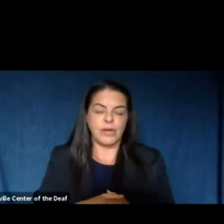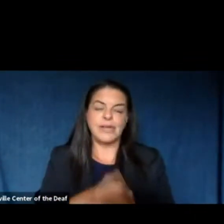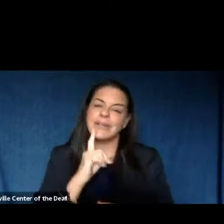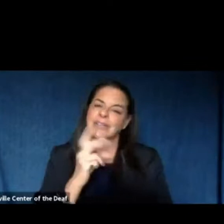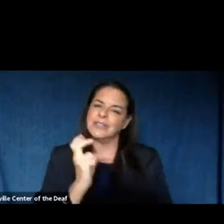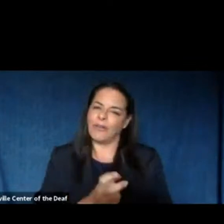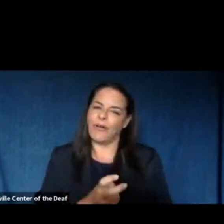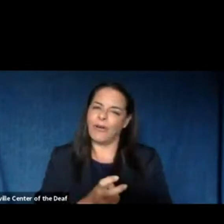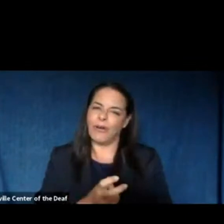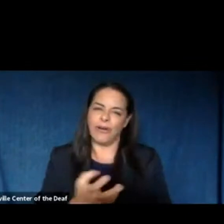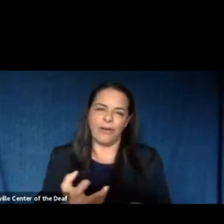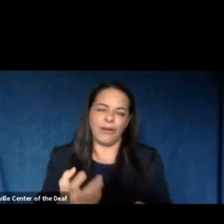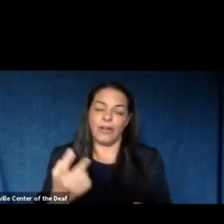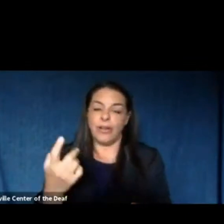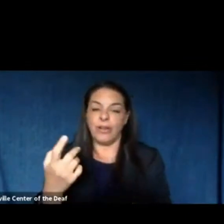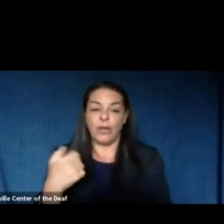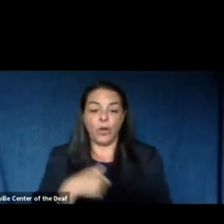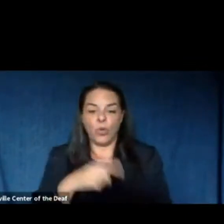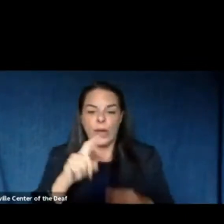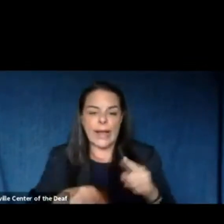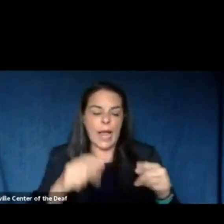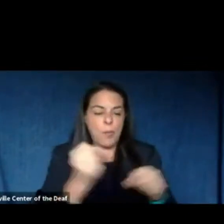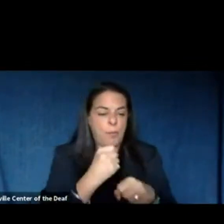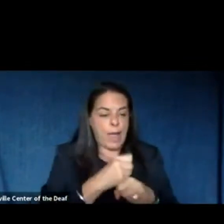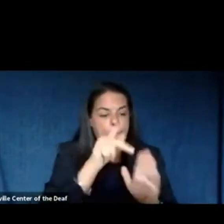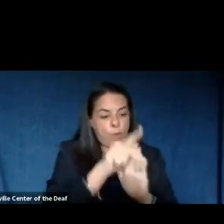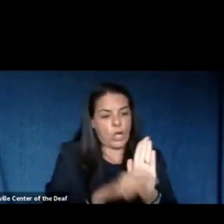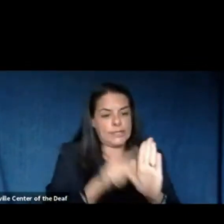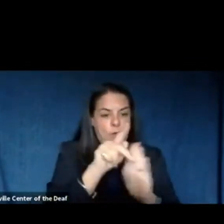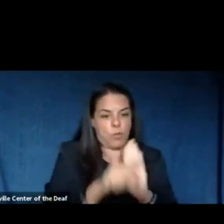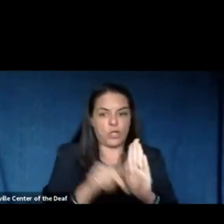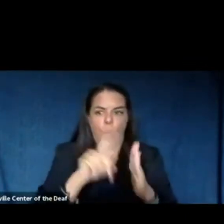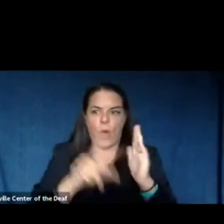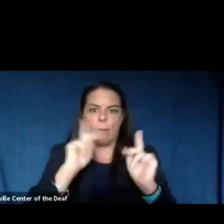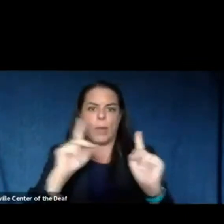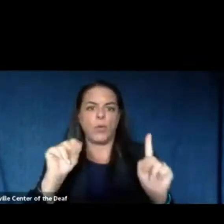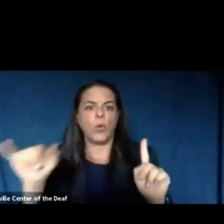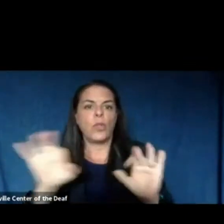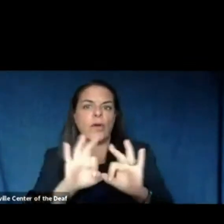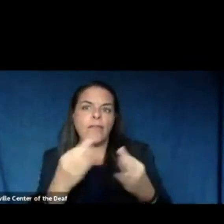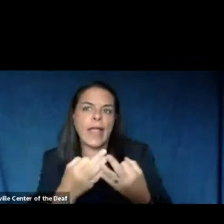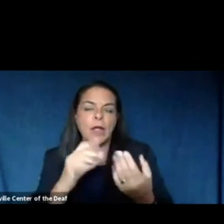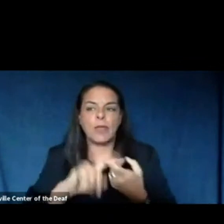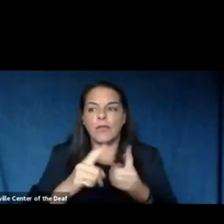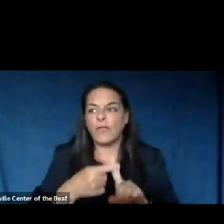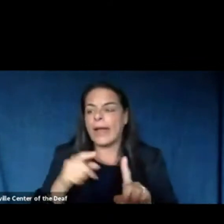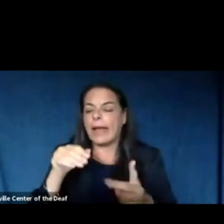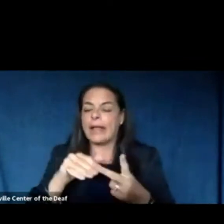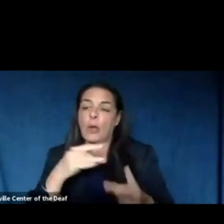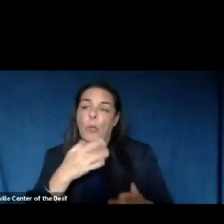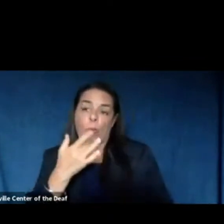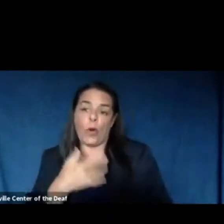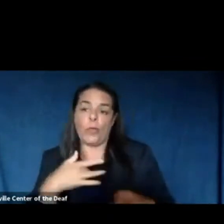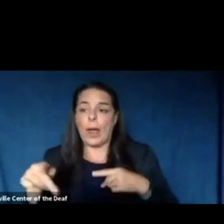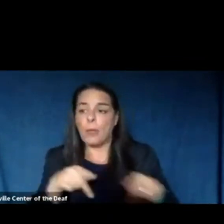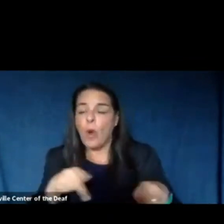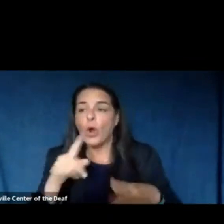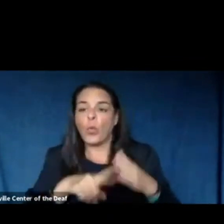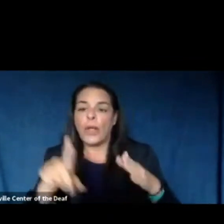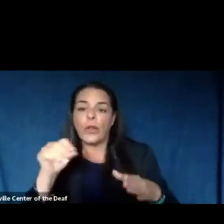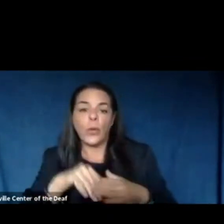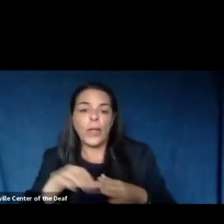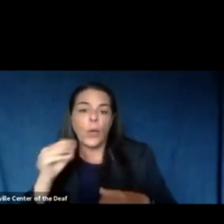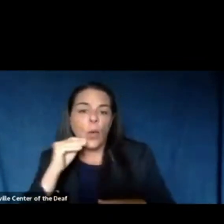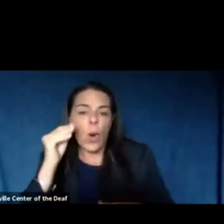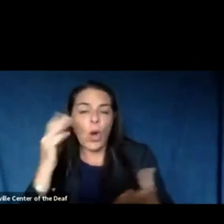make, we can't policy our way out of what people are doing in their backyards and with their friends and families and birthday parties as much as, you know, we would like. We